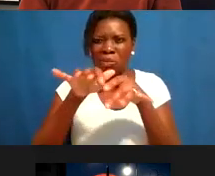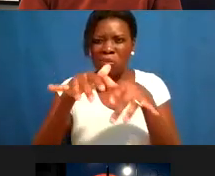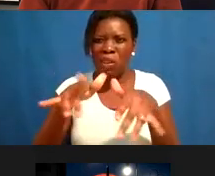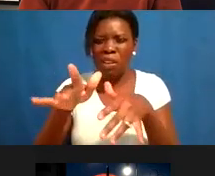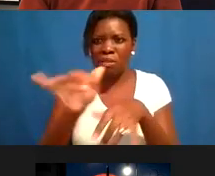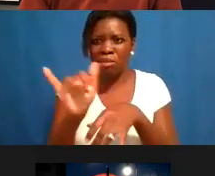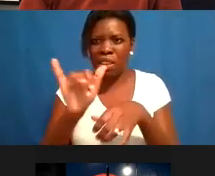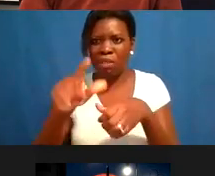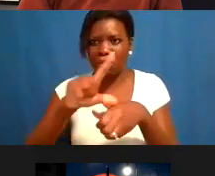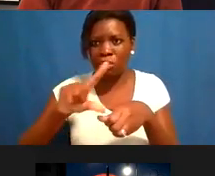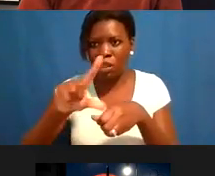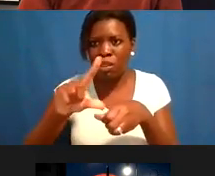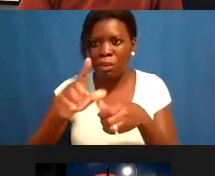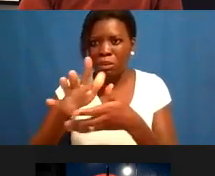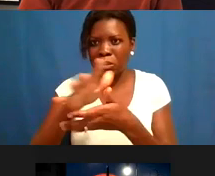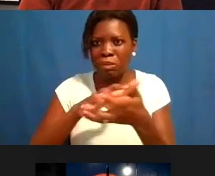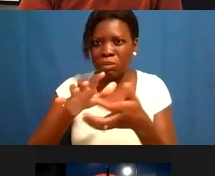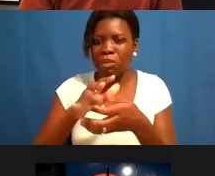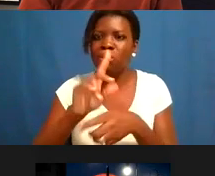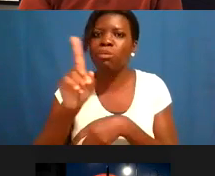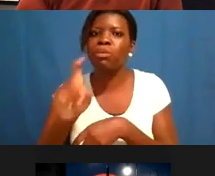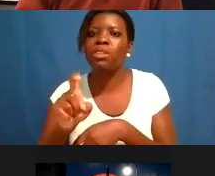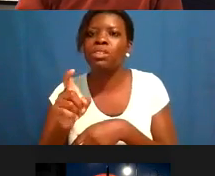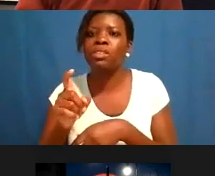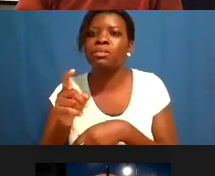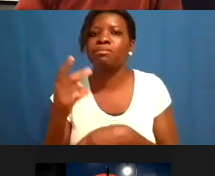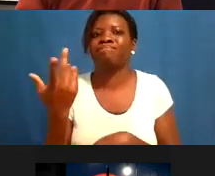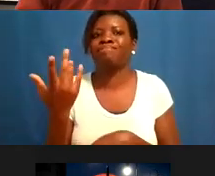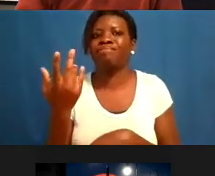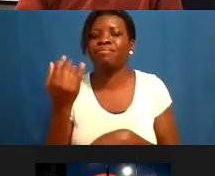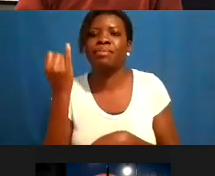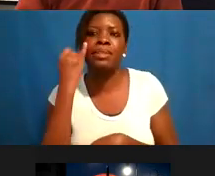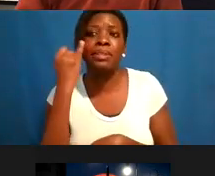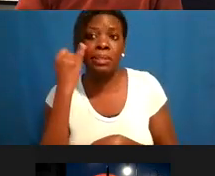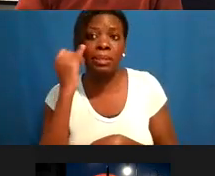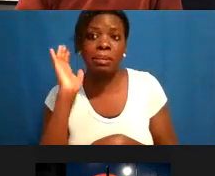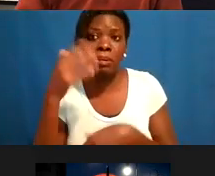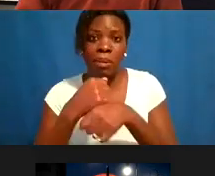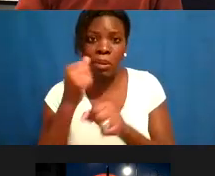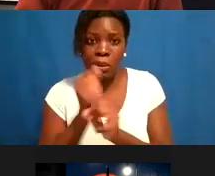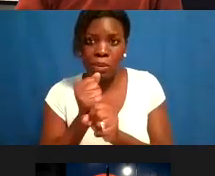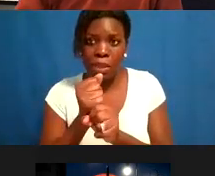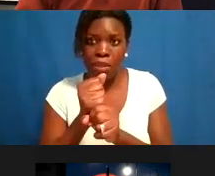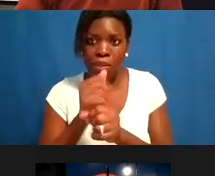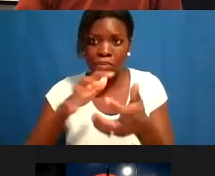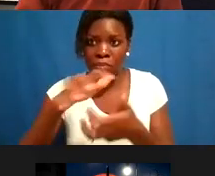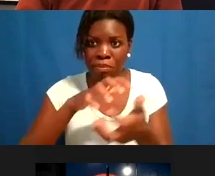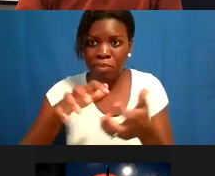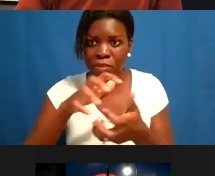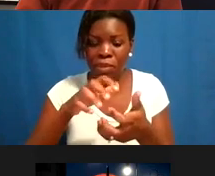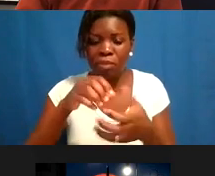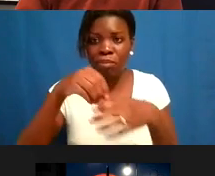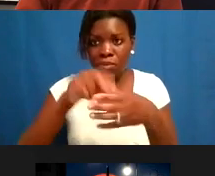liquid. Now, I've got a question for you. Let's say you're gonna make the cornstarch mixture in the